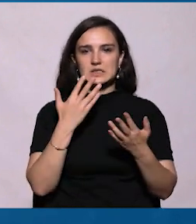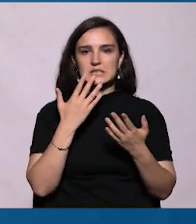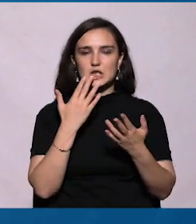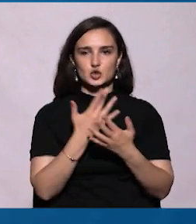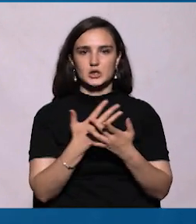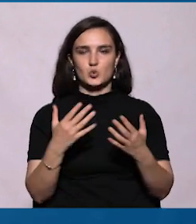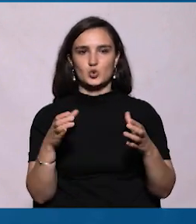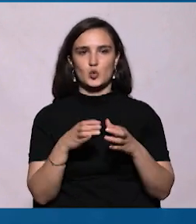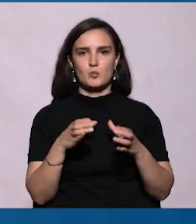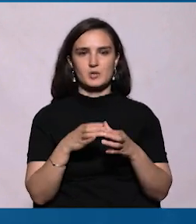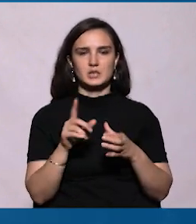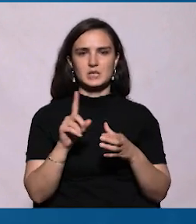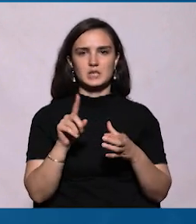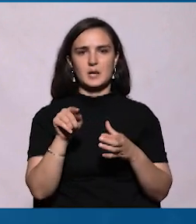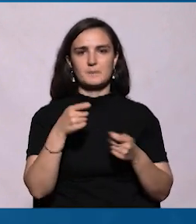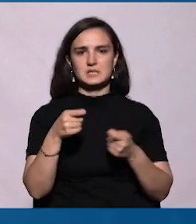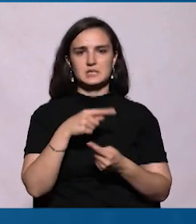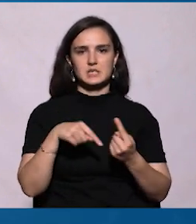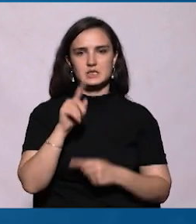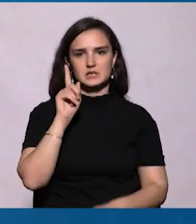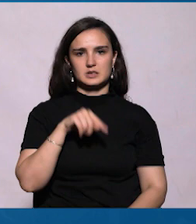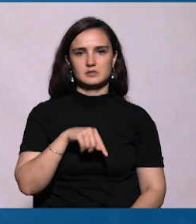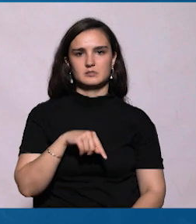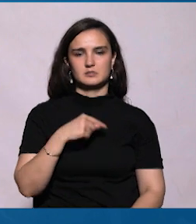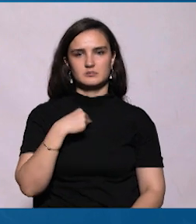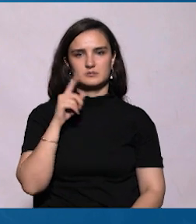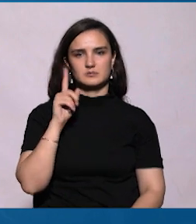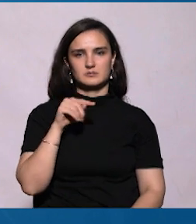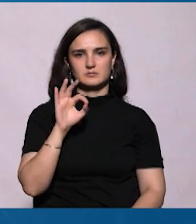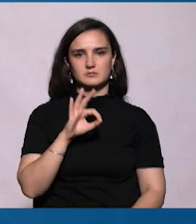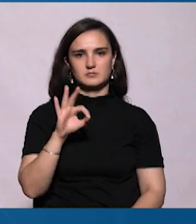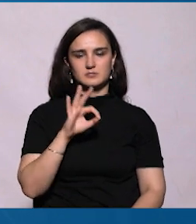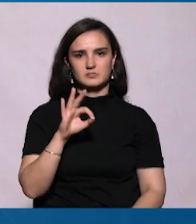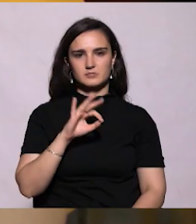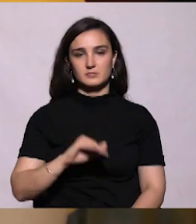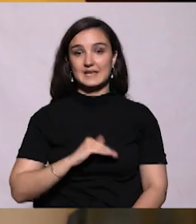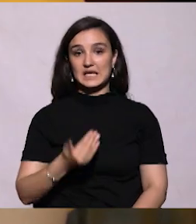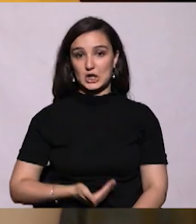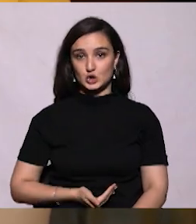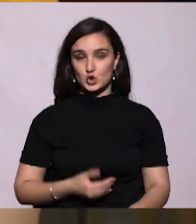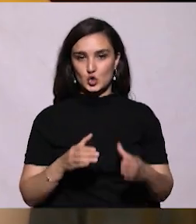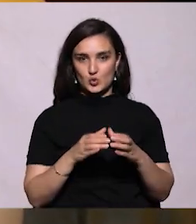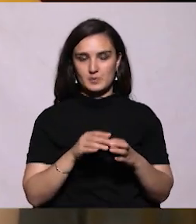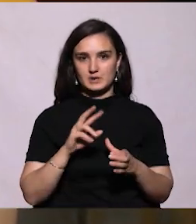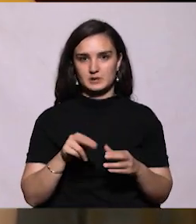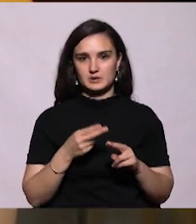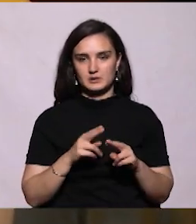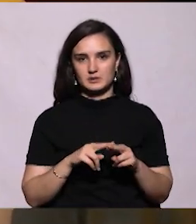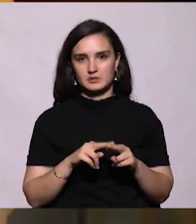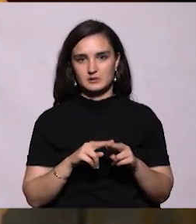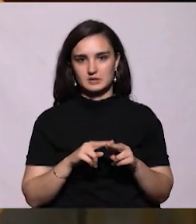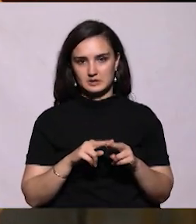companies. What types of business do you know? Well, I know about private companies and I know